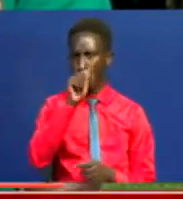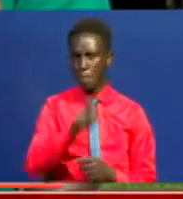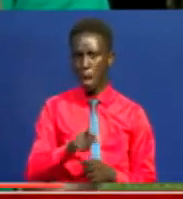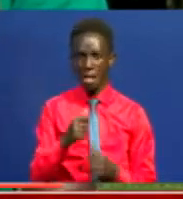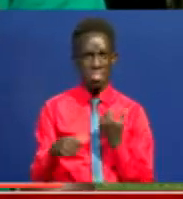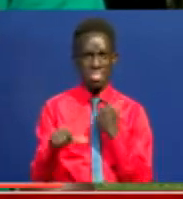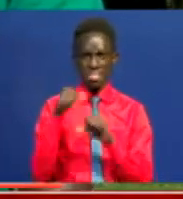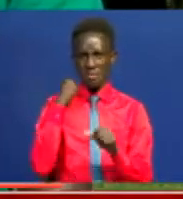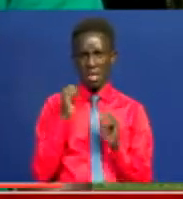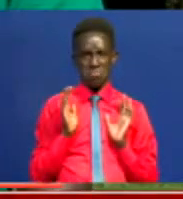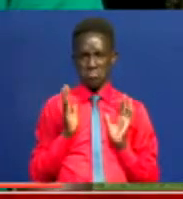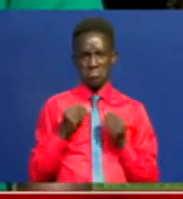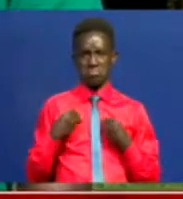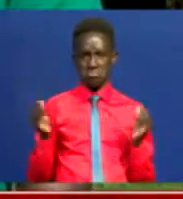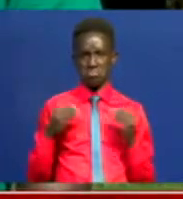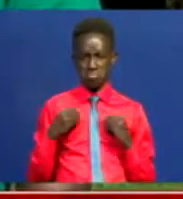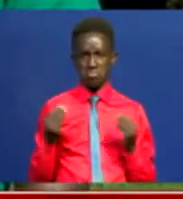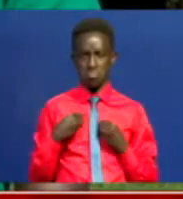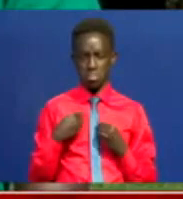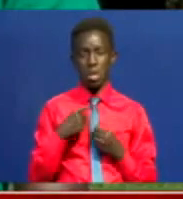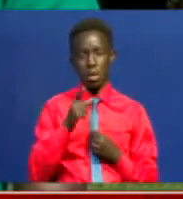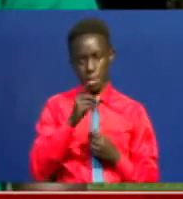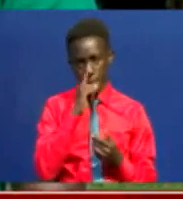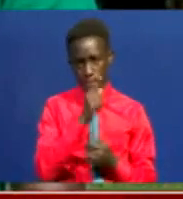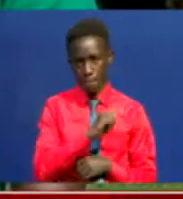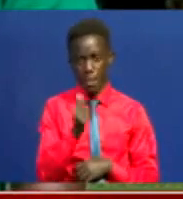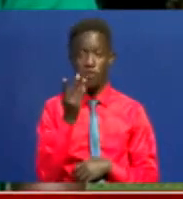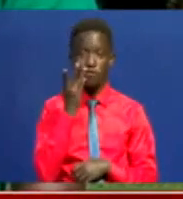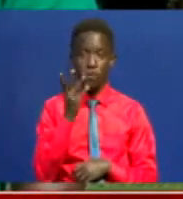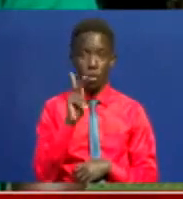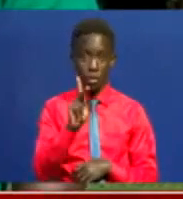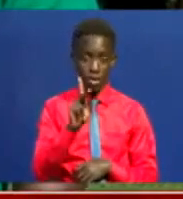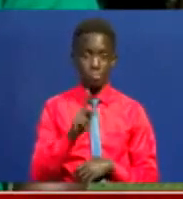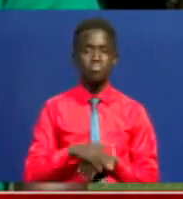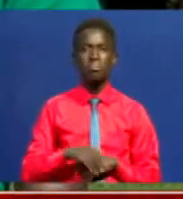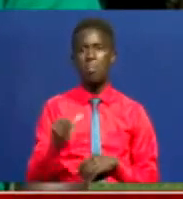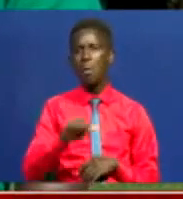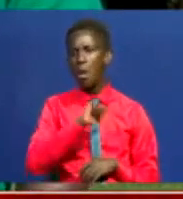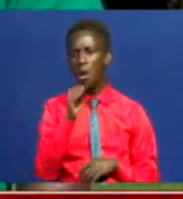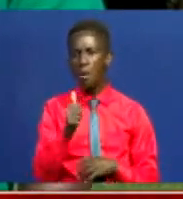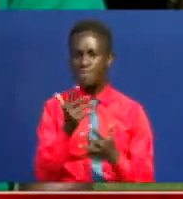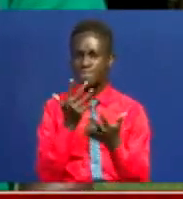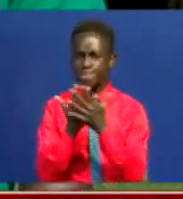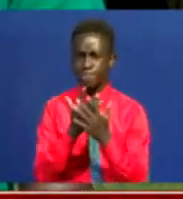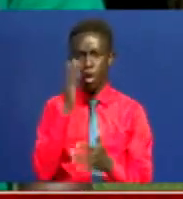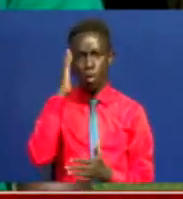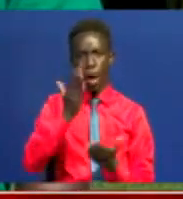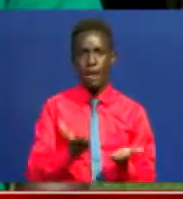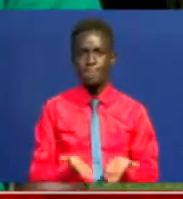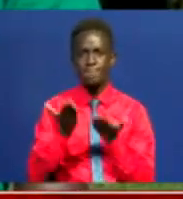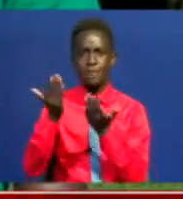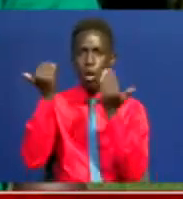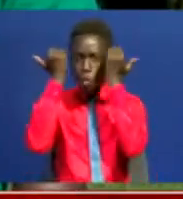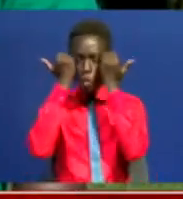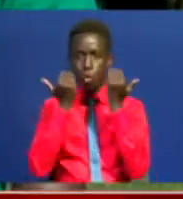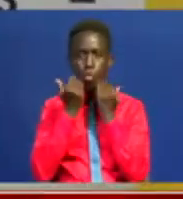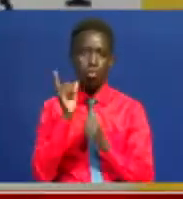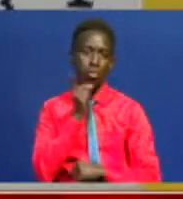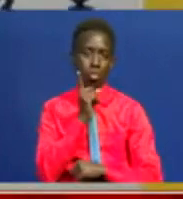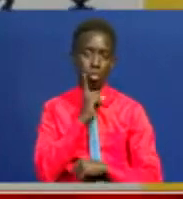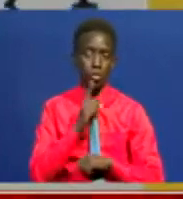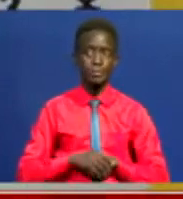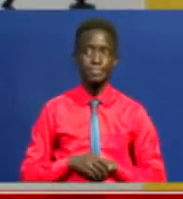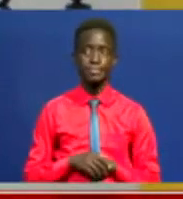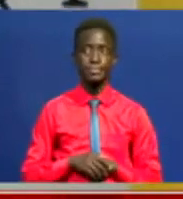released on a bond of 400,000 shillings. And there is one who was just arrested and is going to be presented in court tomorrow.